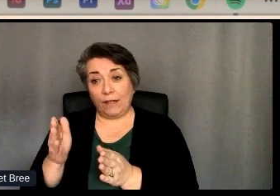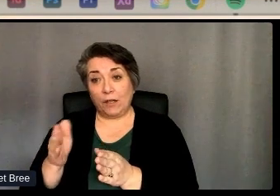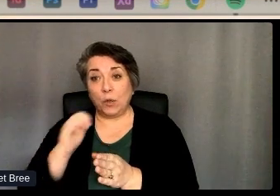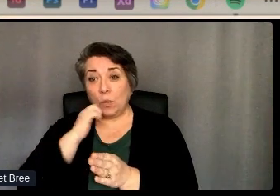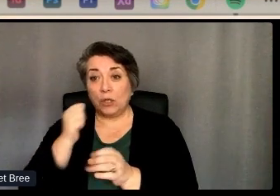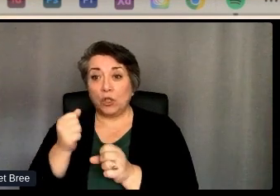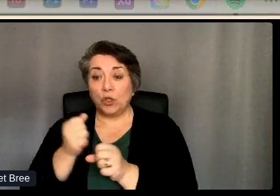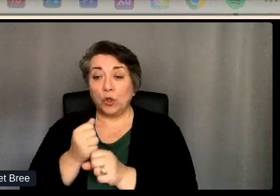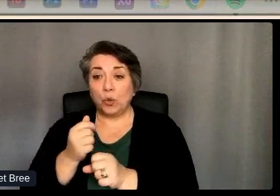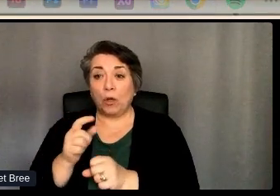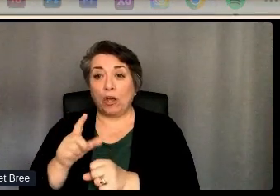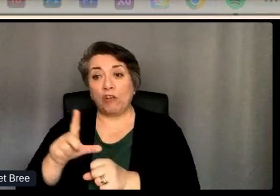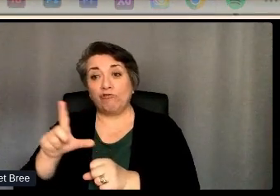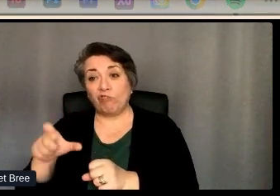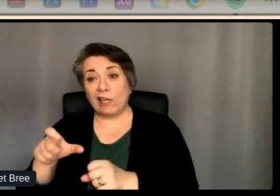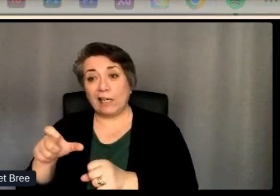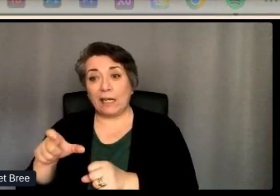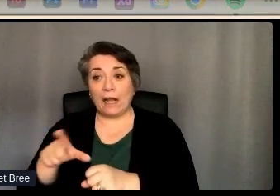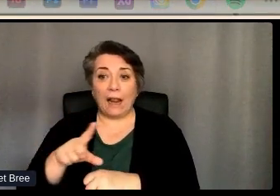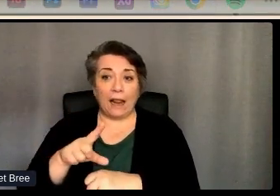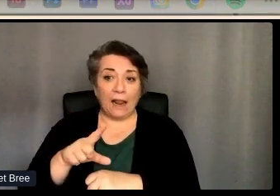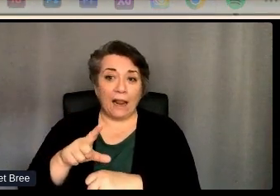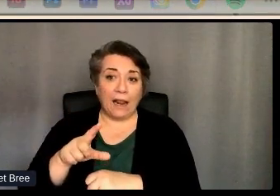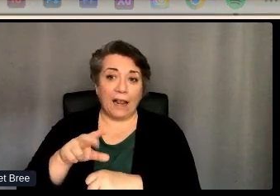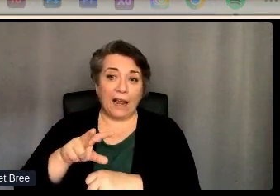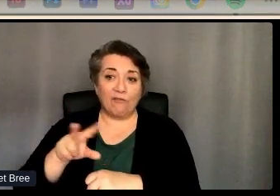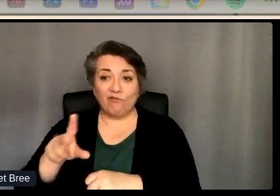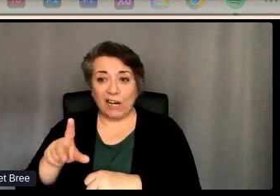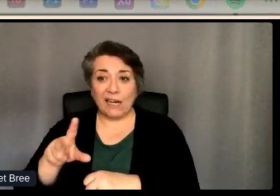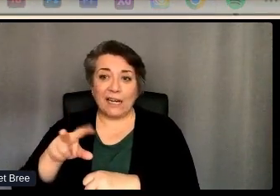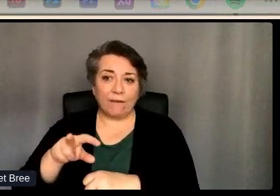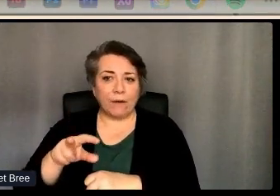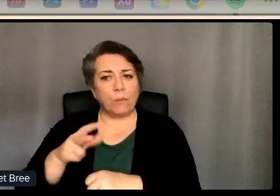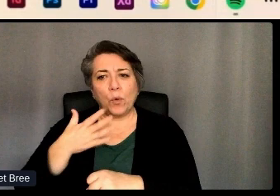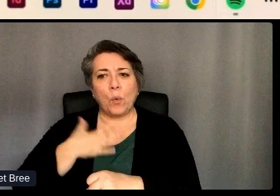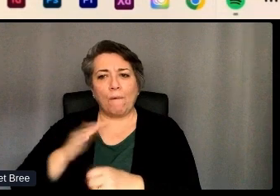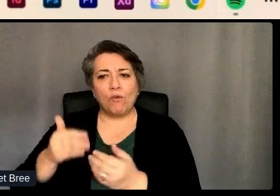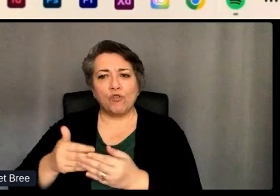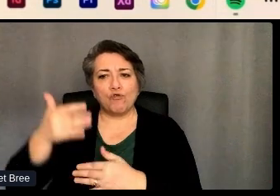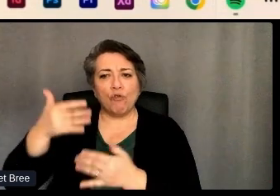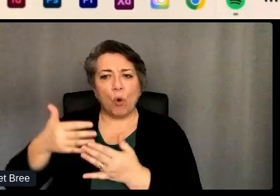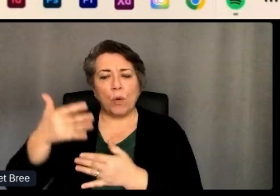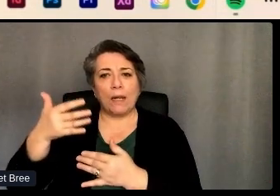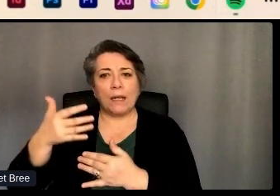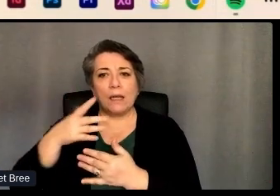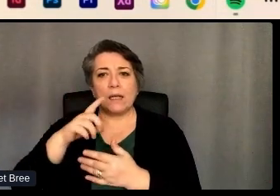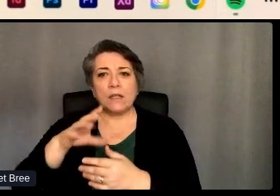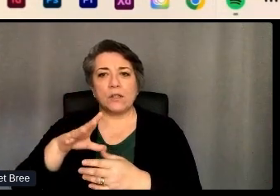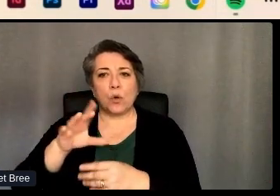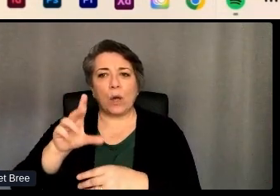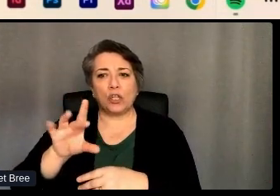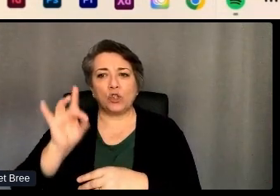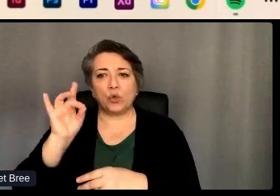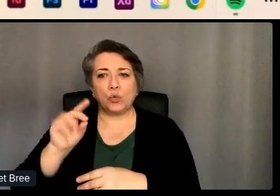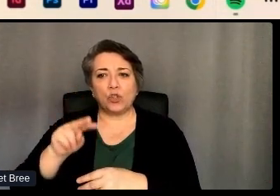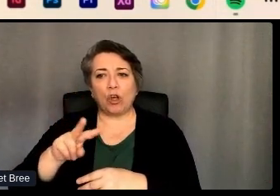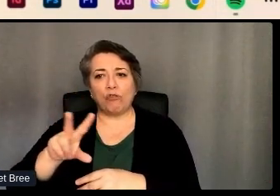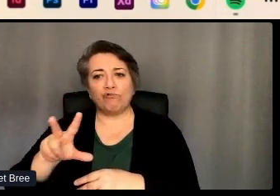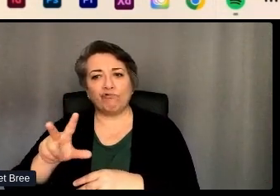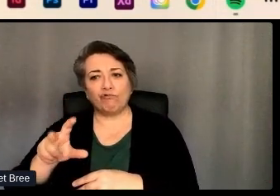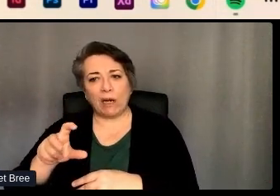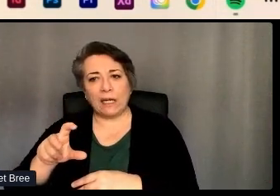and a left click. But we want it to do scrolling behavior. So I'm going to select right click, go into